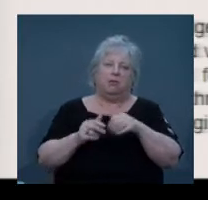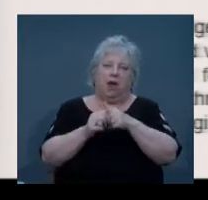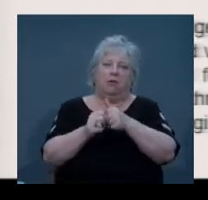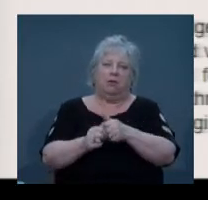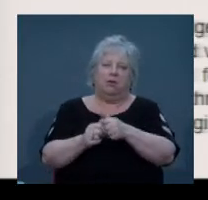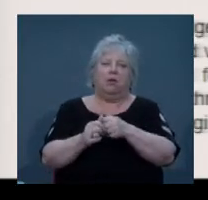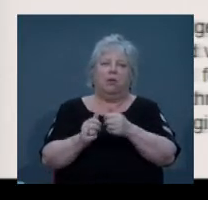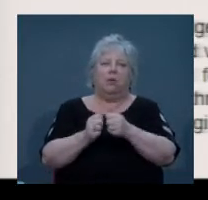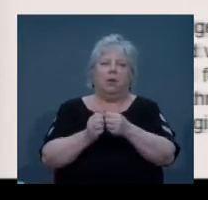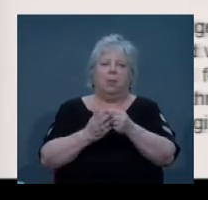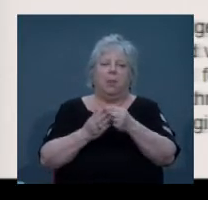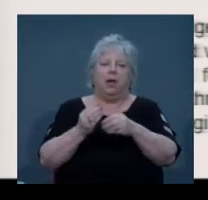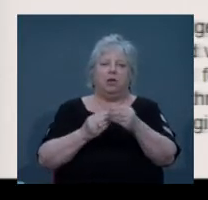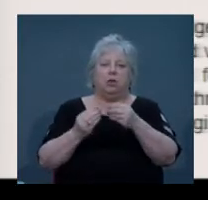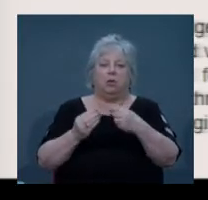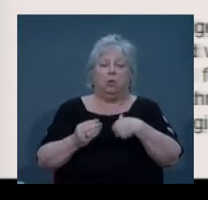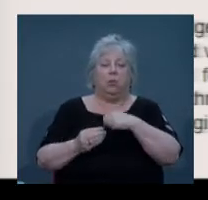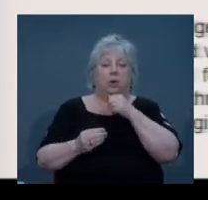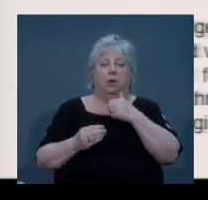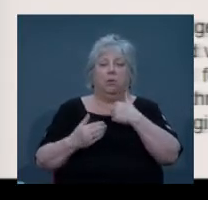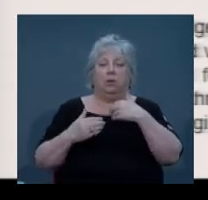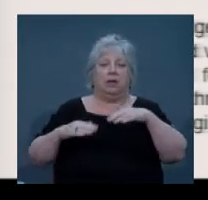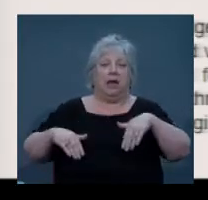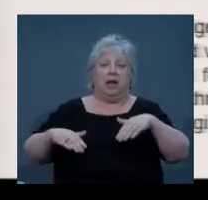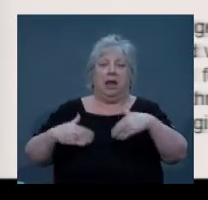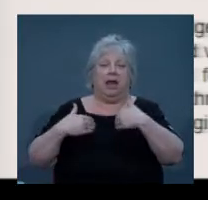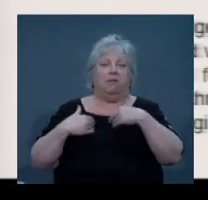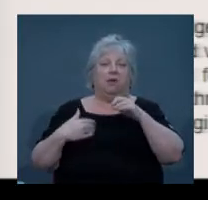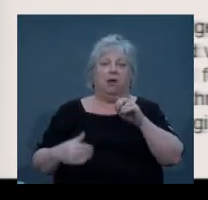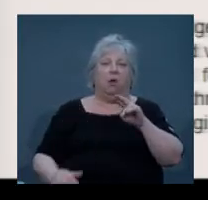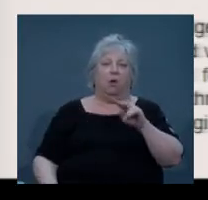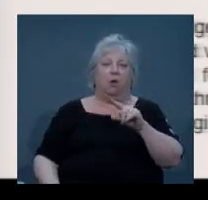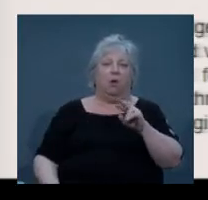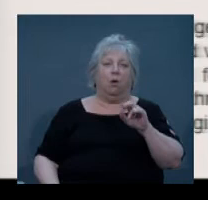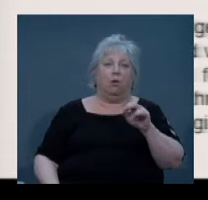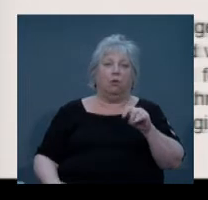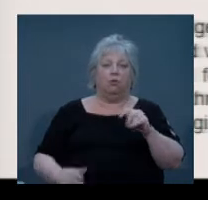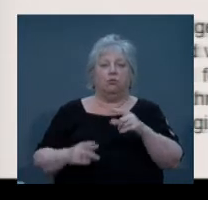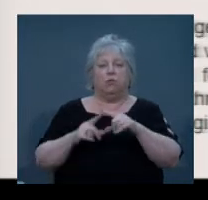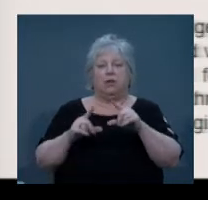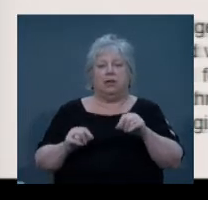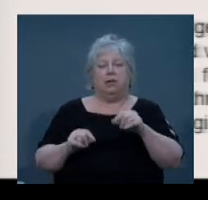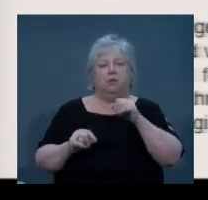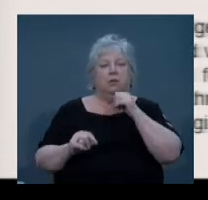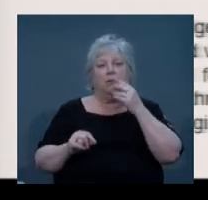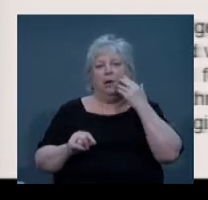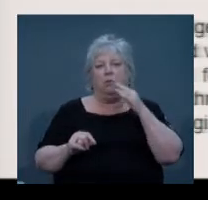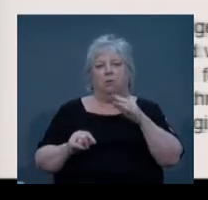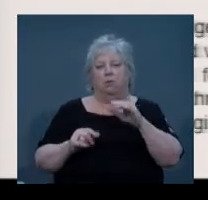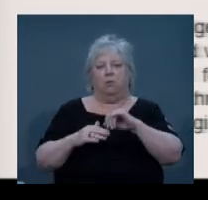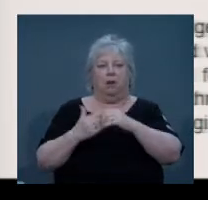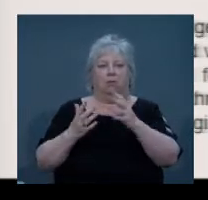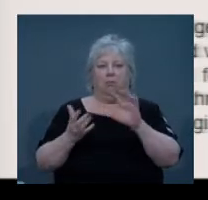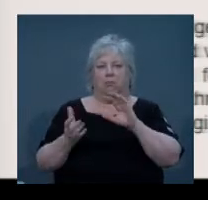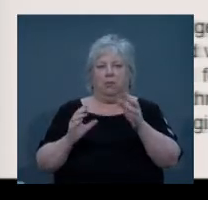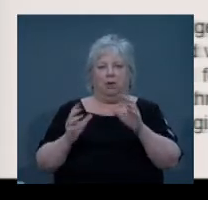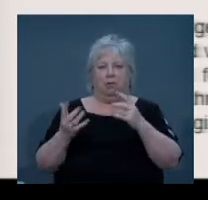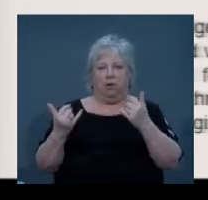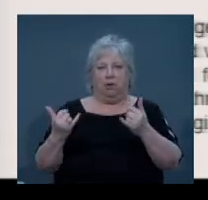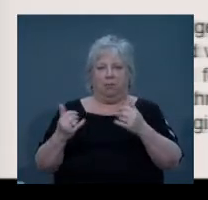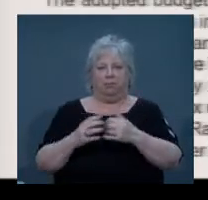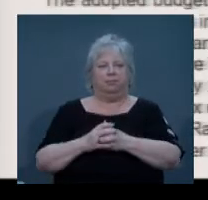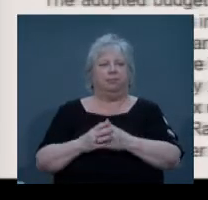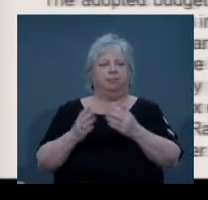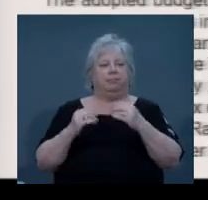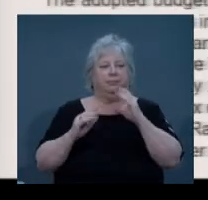with budget. We do not have our August receipts yet, so I can't tell you how that compares at this point. On the